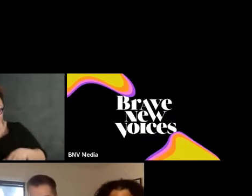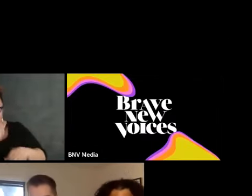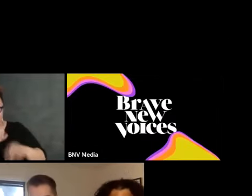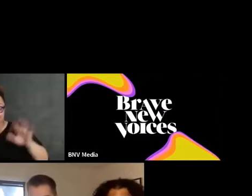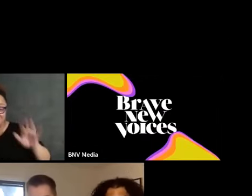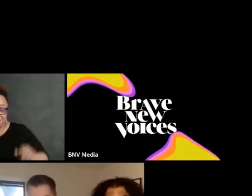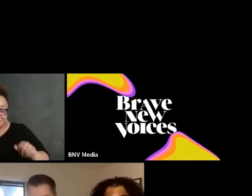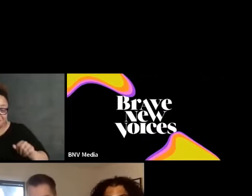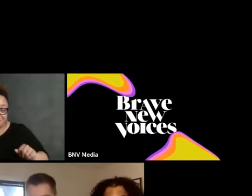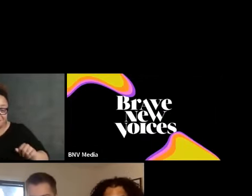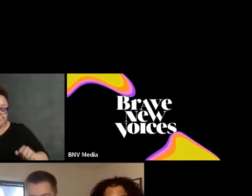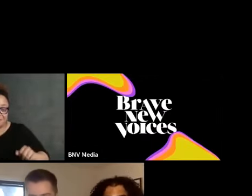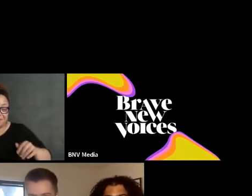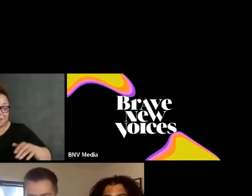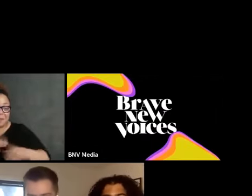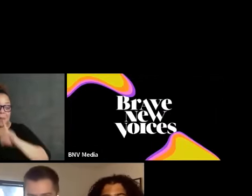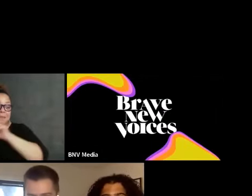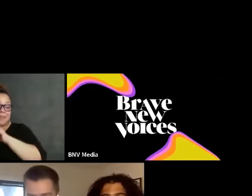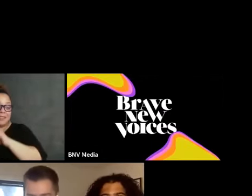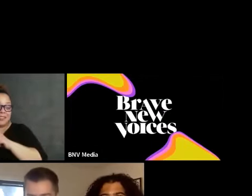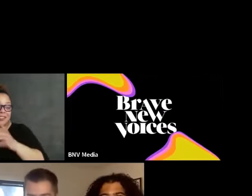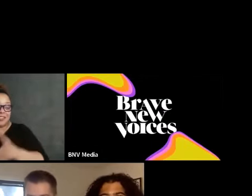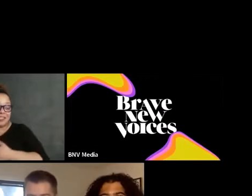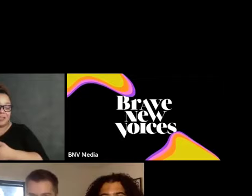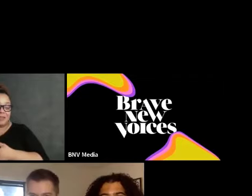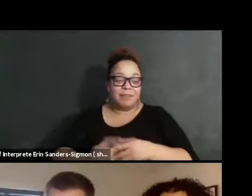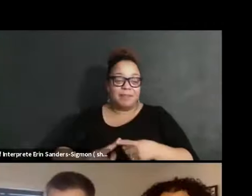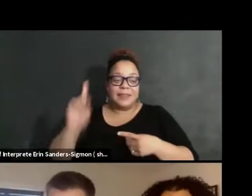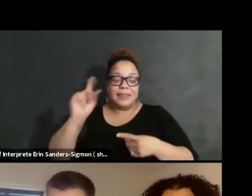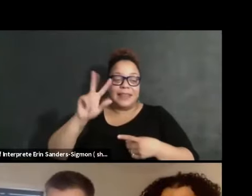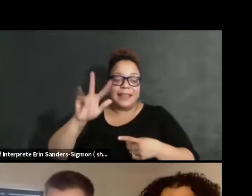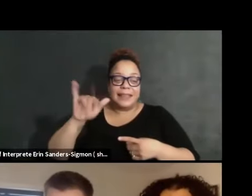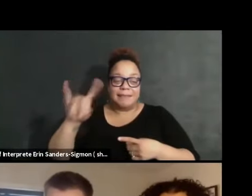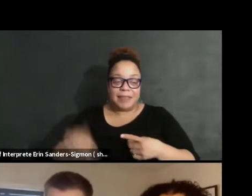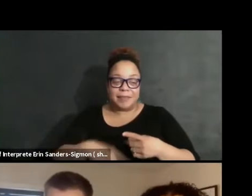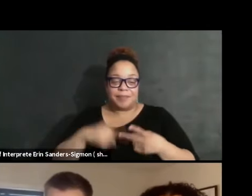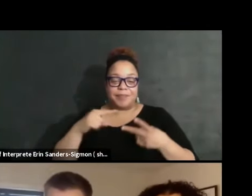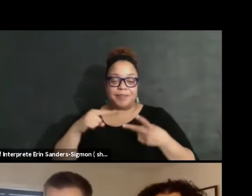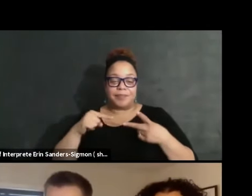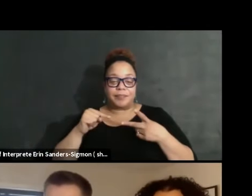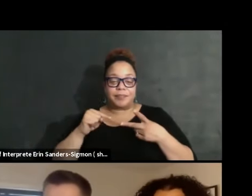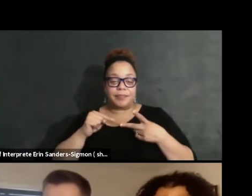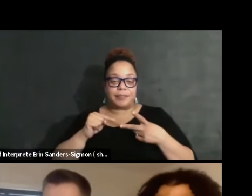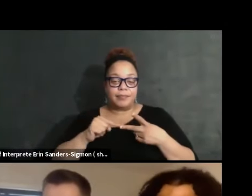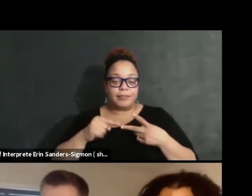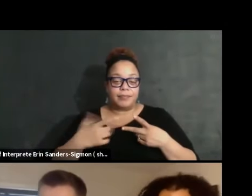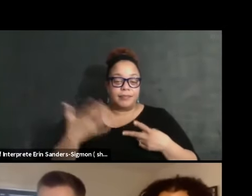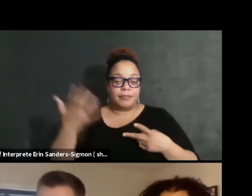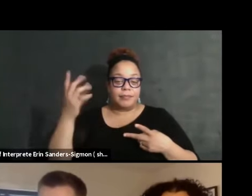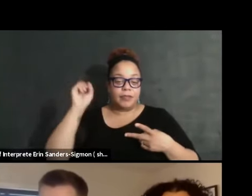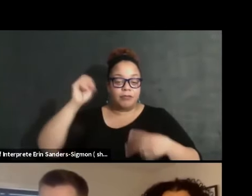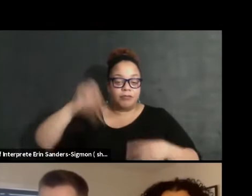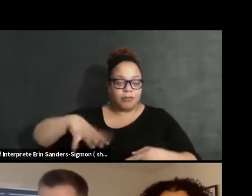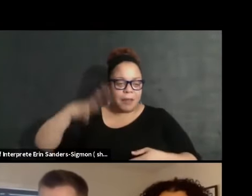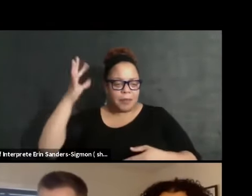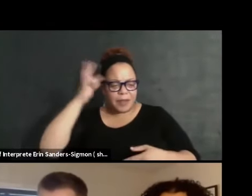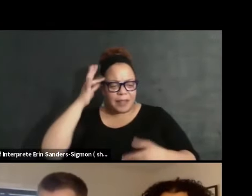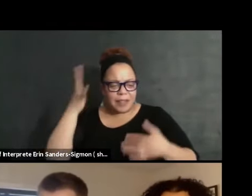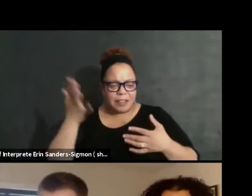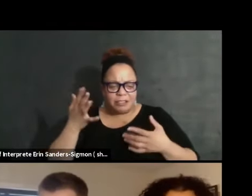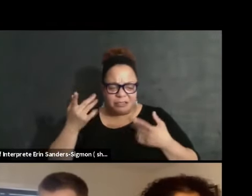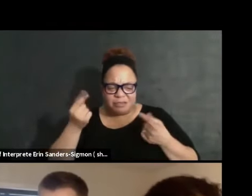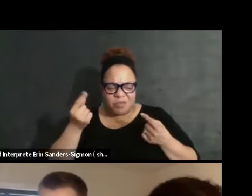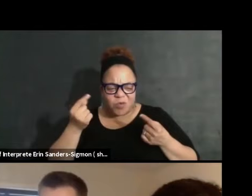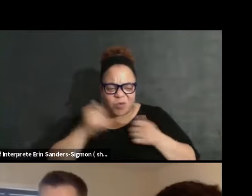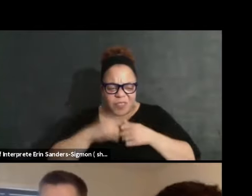Davi Diggs. Davi, somebody said drop your hair care routine in the chat. Water, I'm